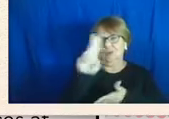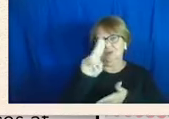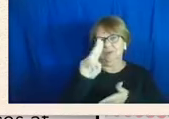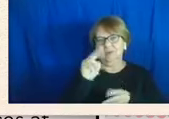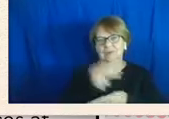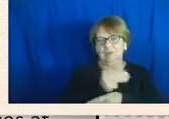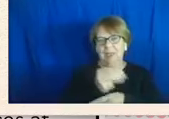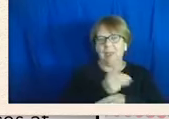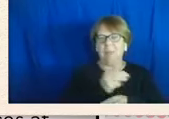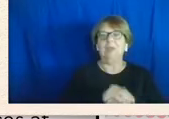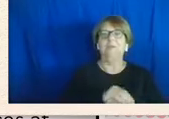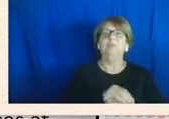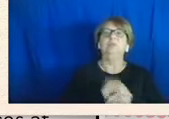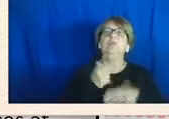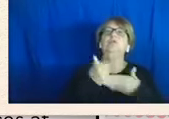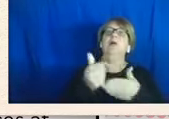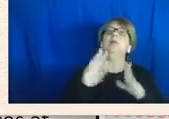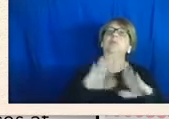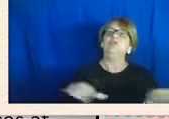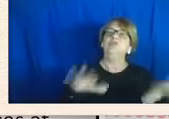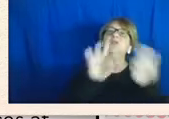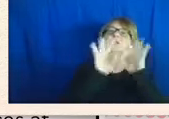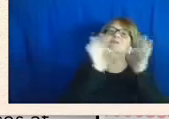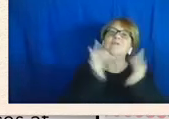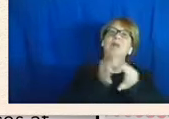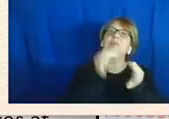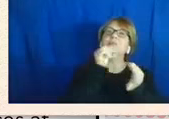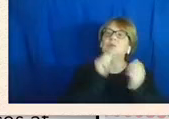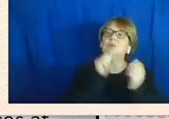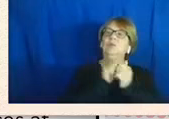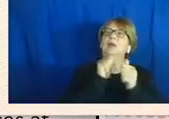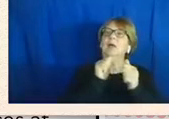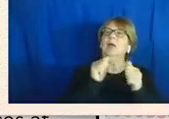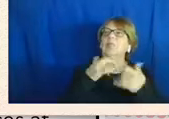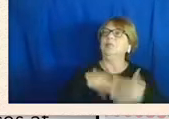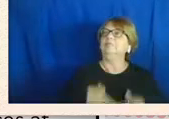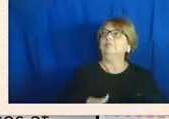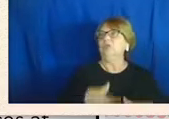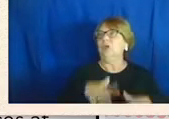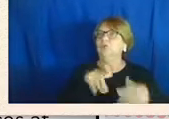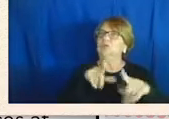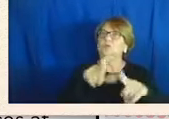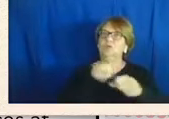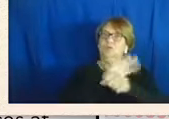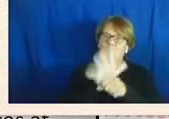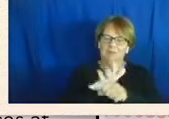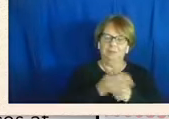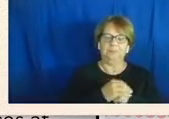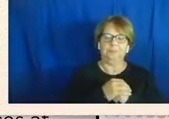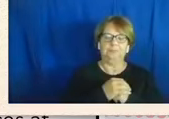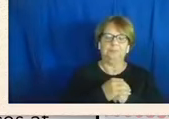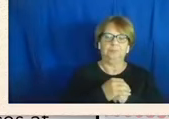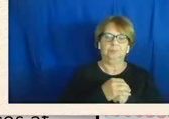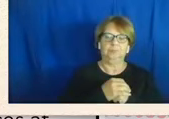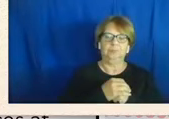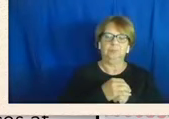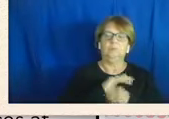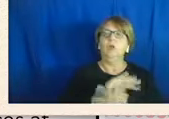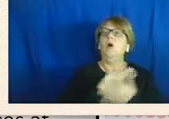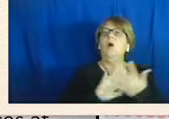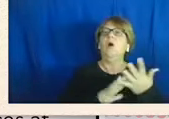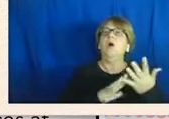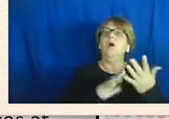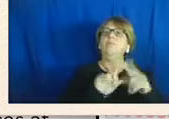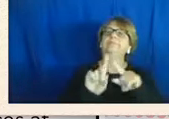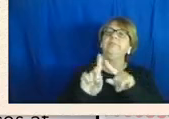help children and families cope with distress during COVID-19. All of these studies, as mentioned earlier,